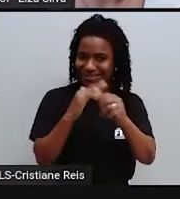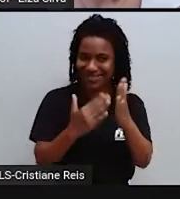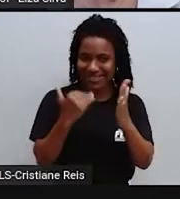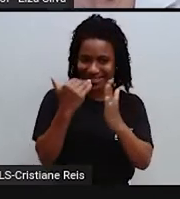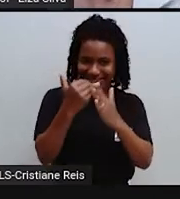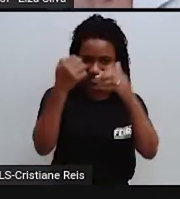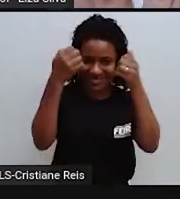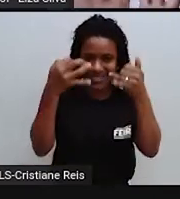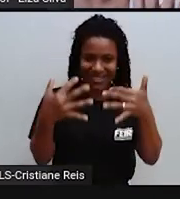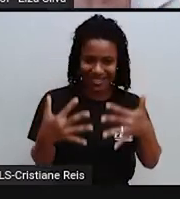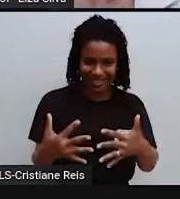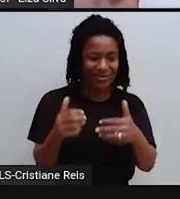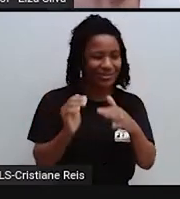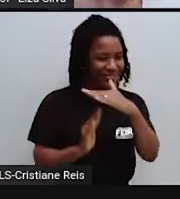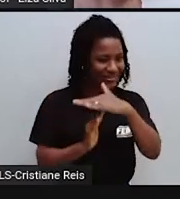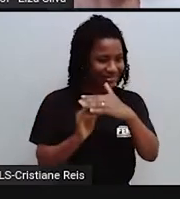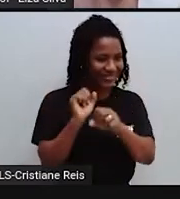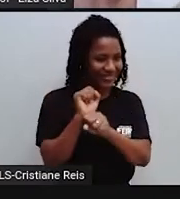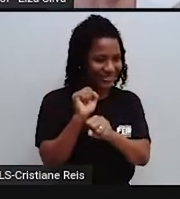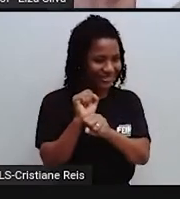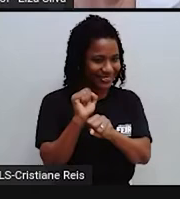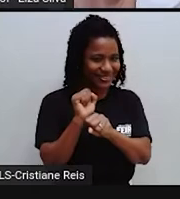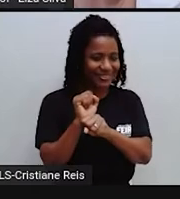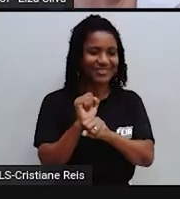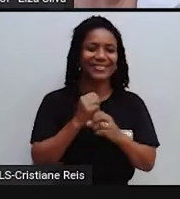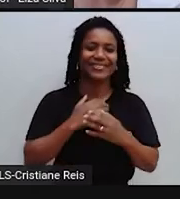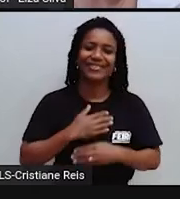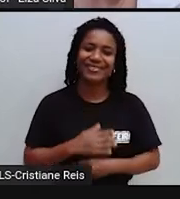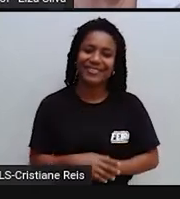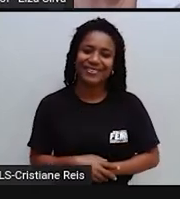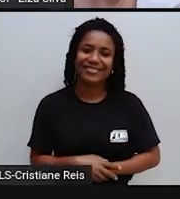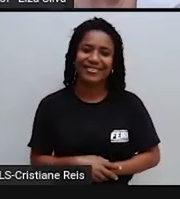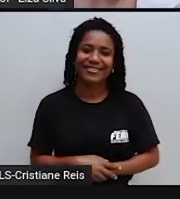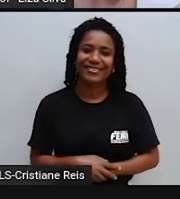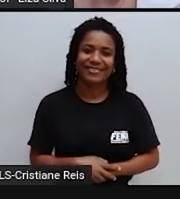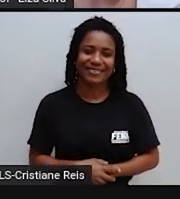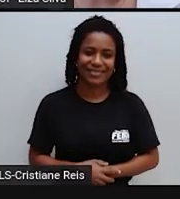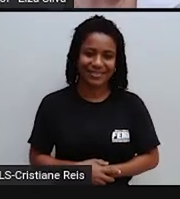ok? Just a moment, please, students. Só um minutinho, por favor.